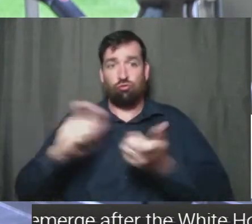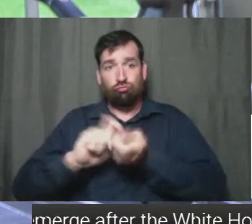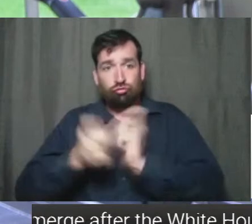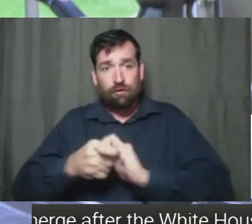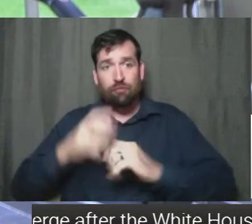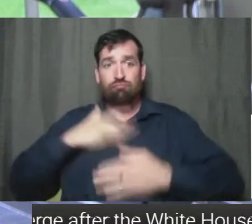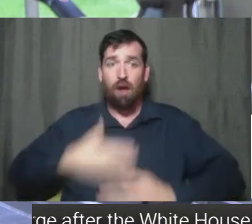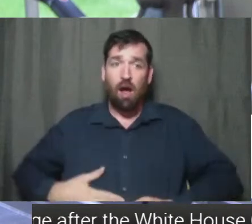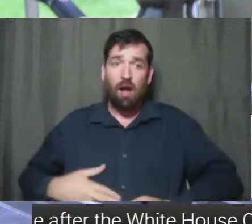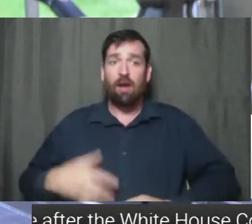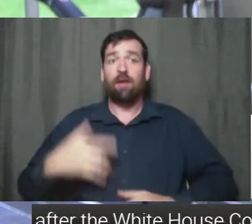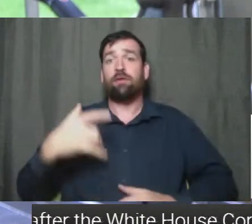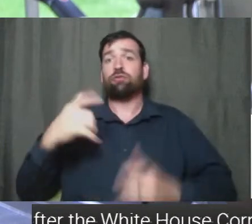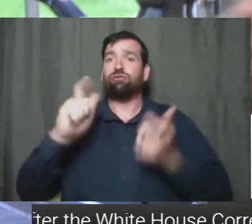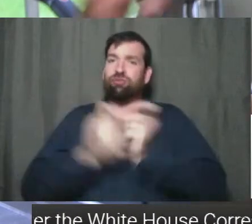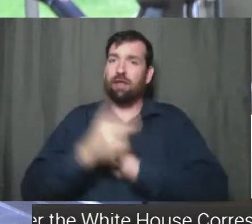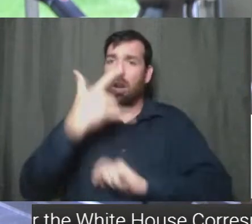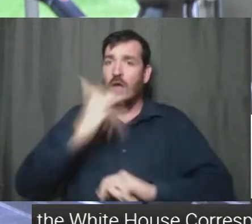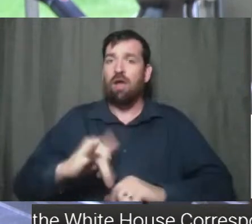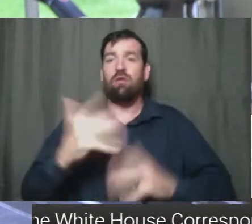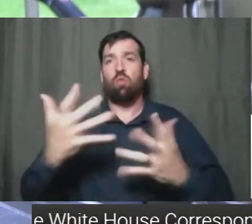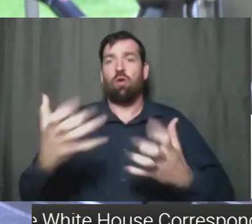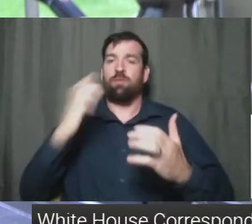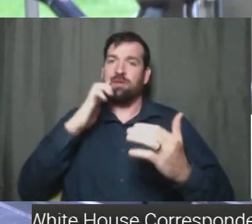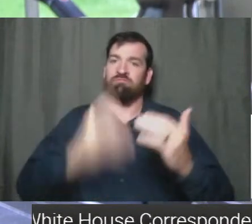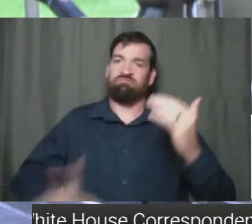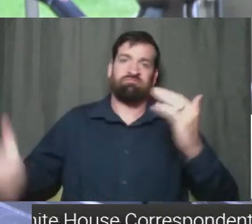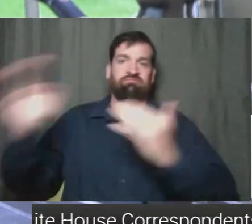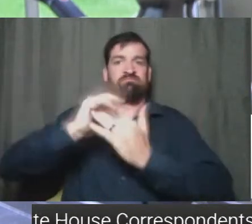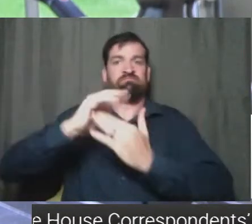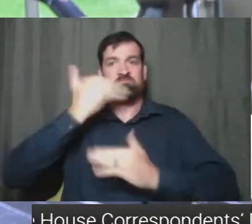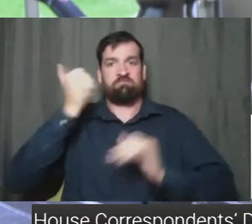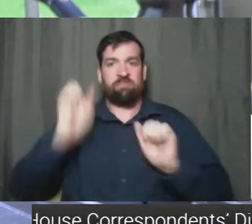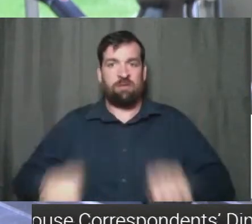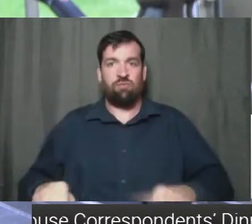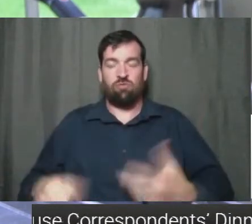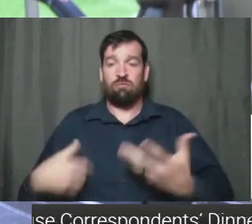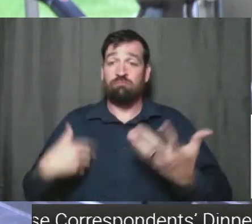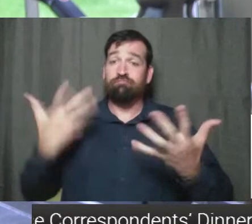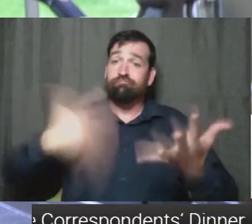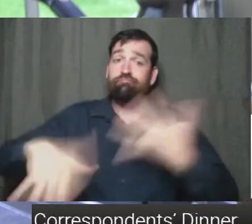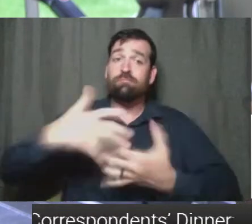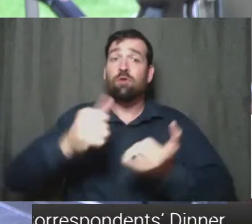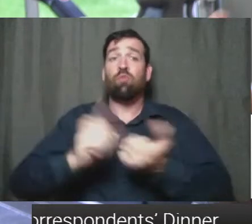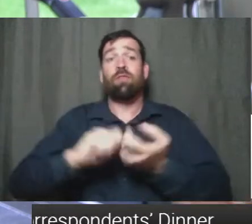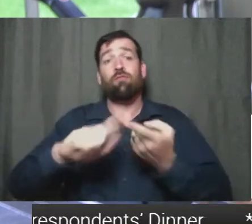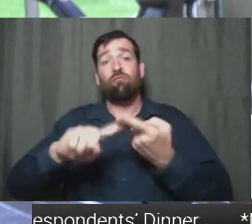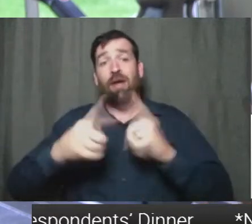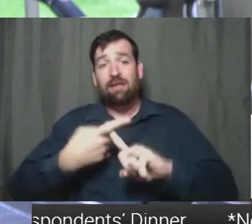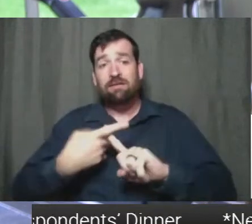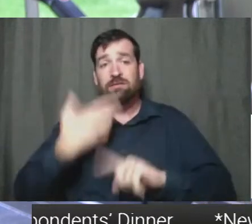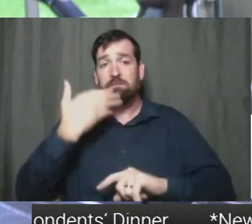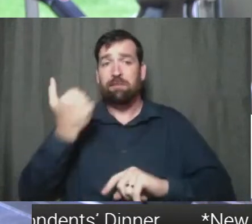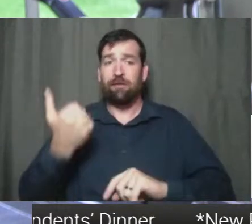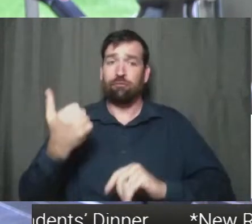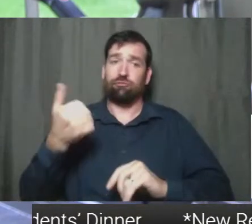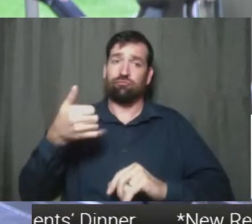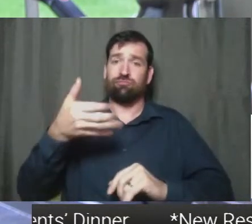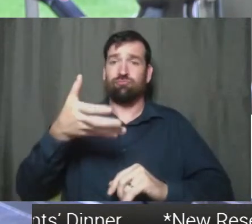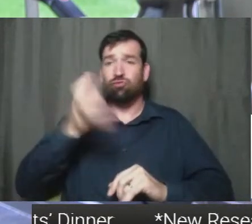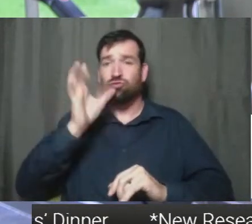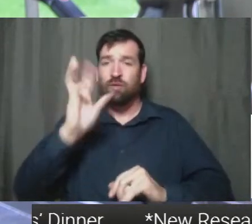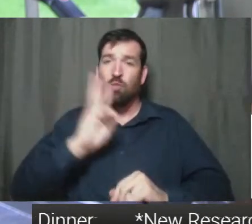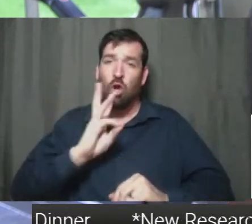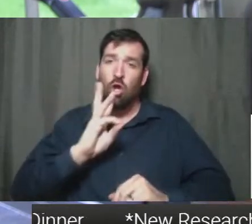want to be optimal. So obviously, even when you're hanging out with your friends, it'd be better to drink water or drink a sports drink versus